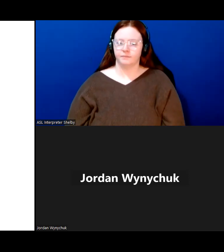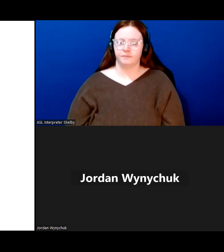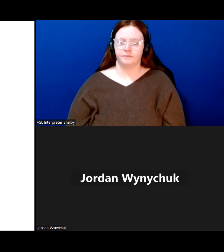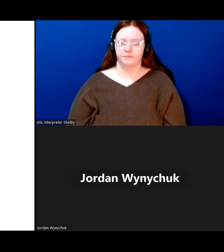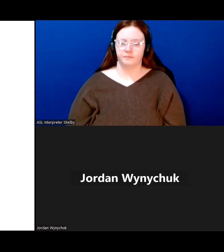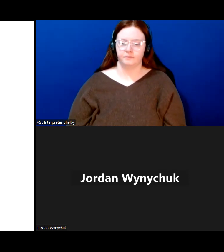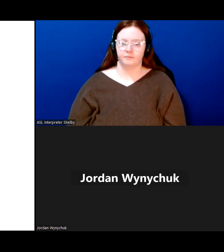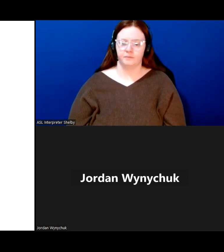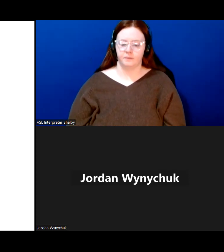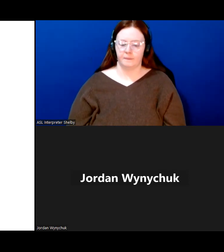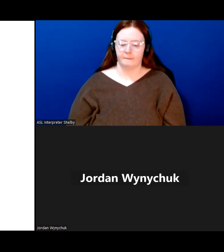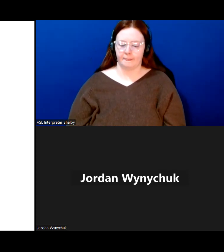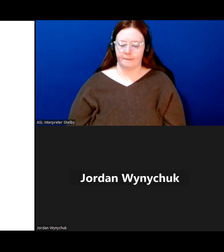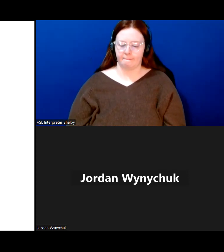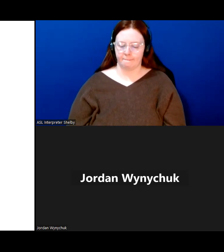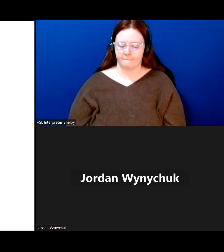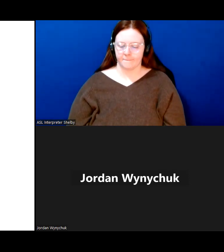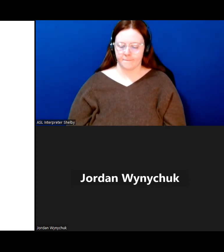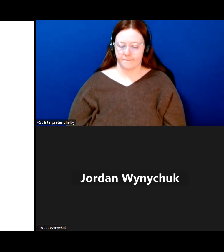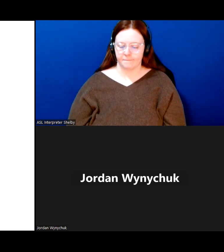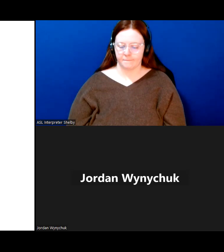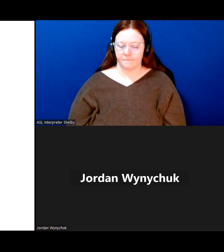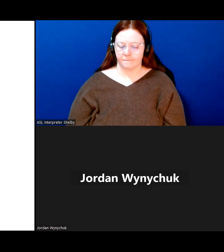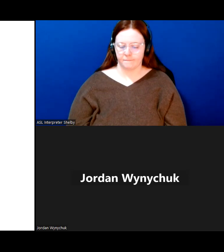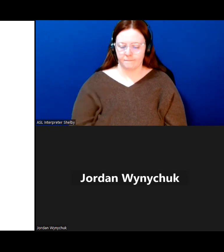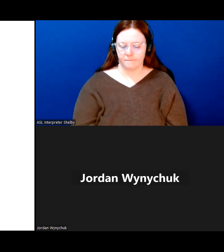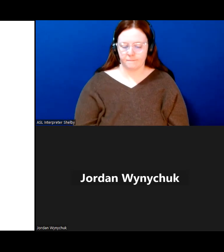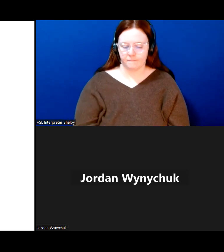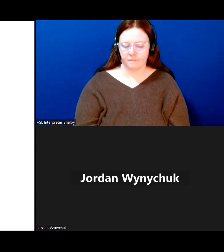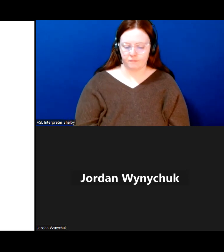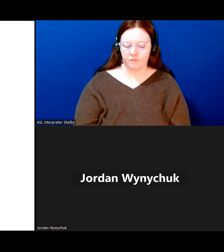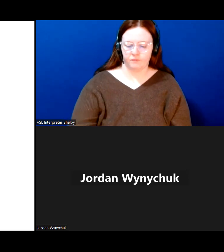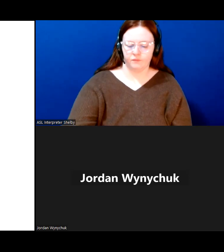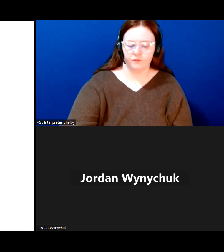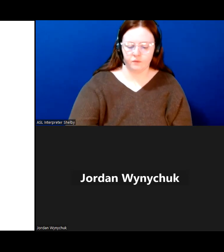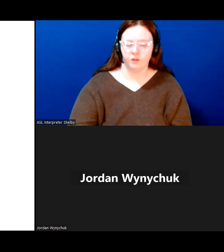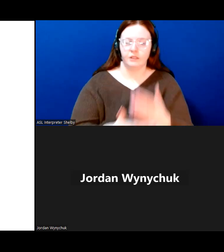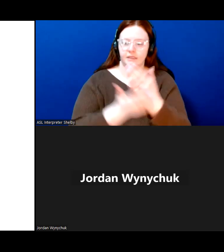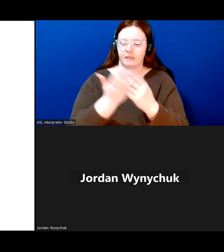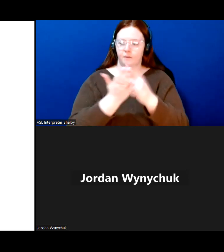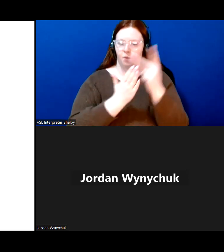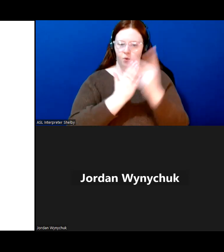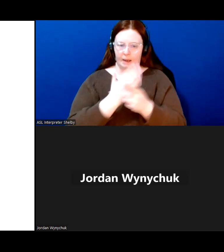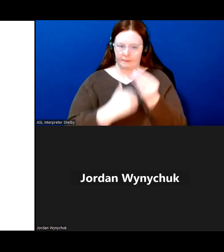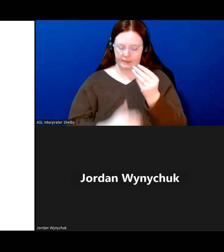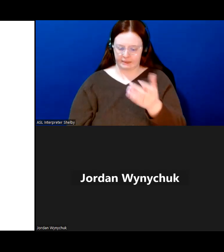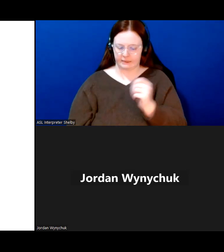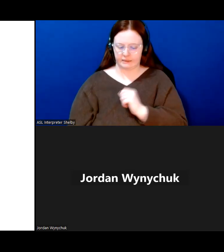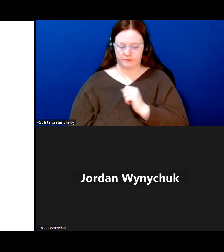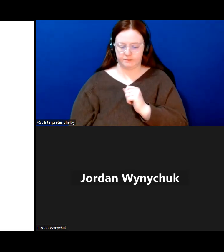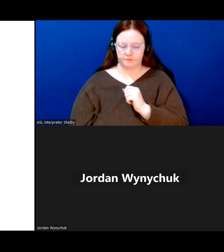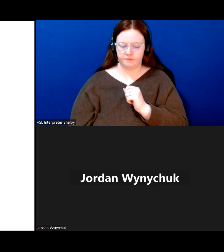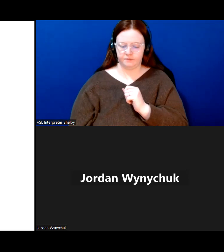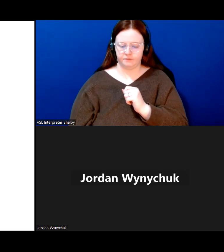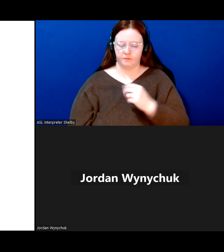And now just getting into some programming. So our high tea program, it's offered every